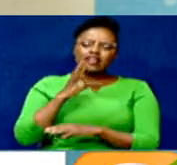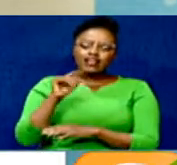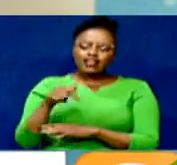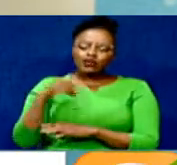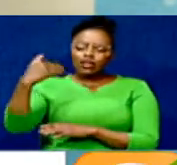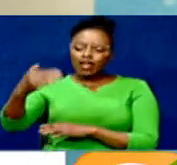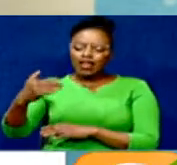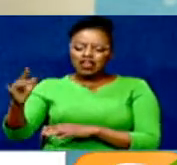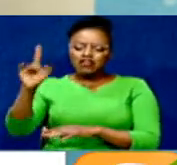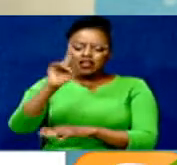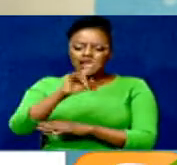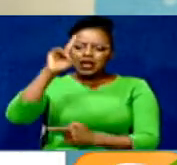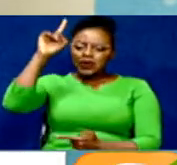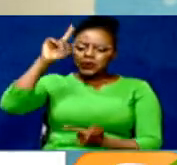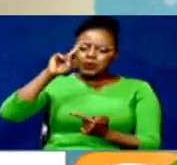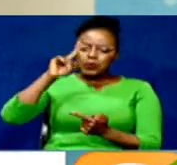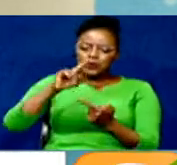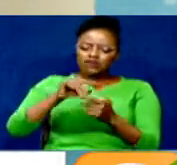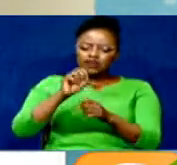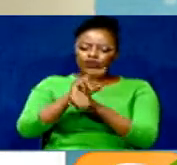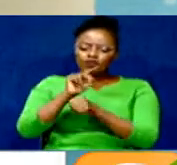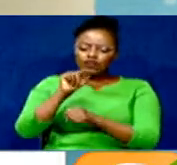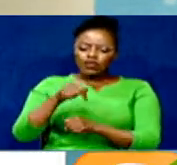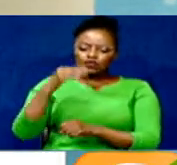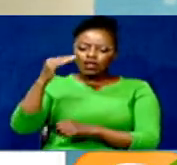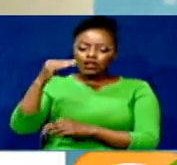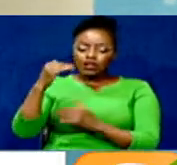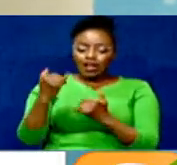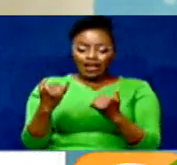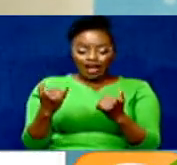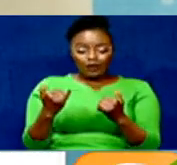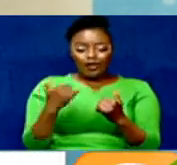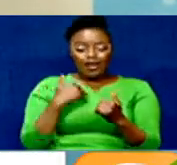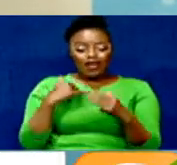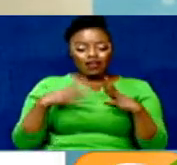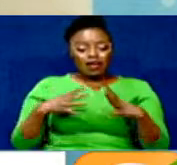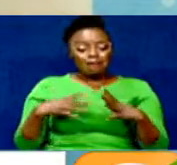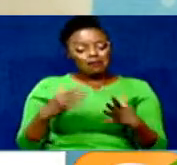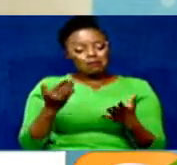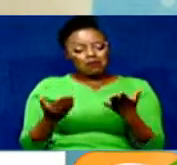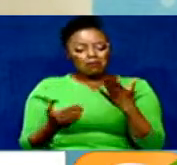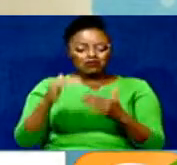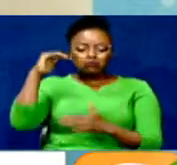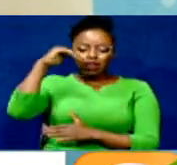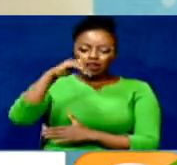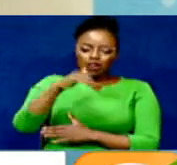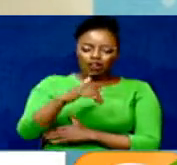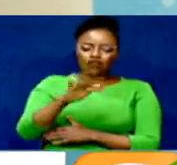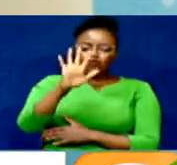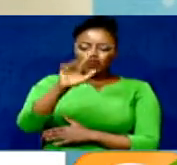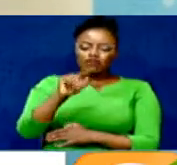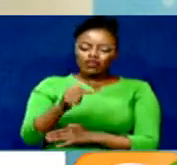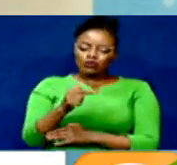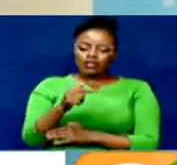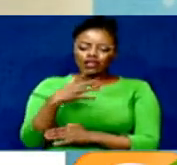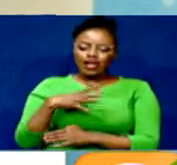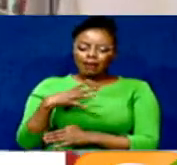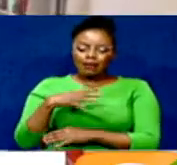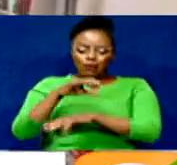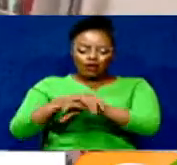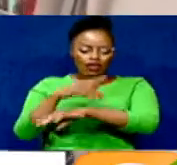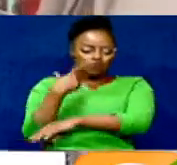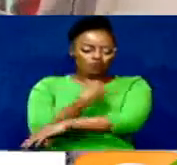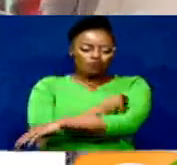day down to about 12,000 per day, and now likely dropping to about 5,000 per